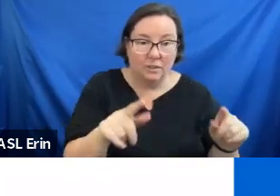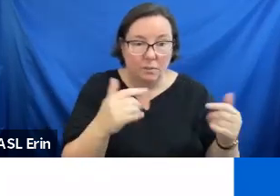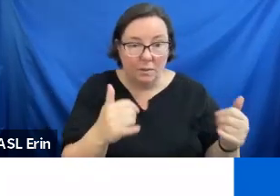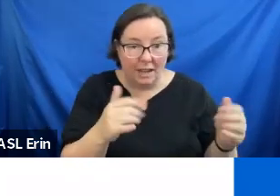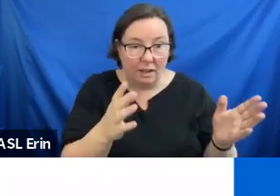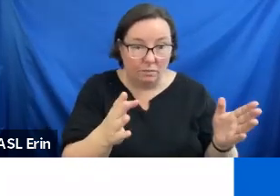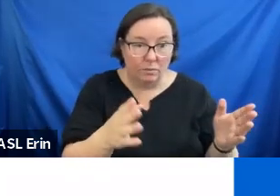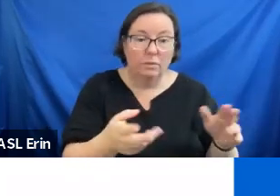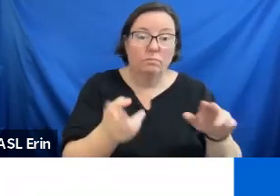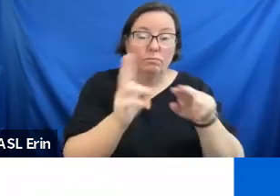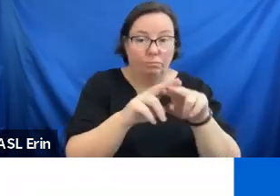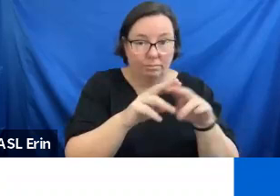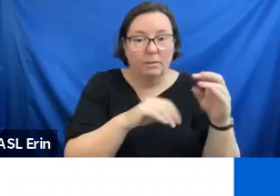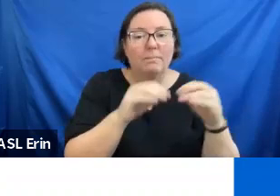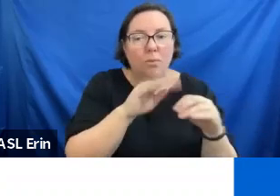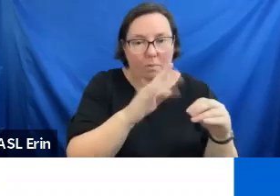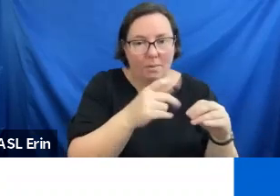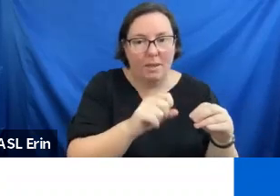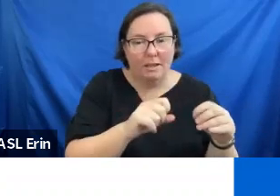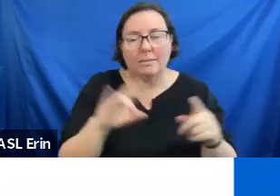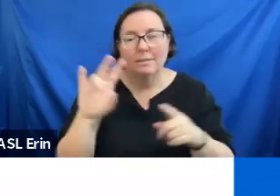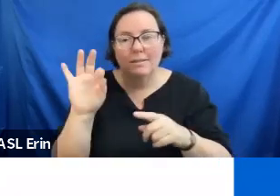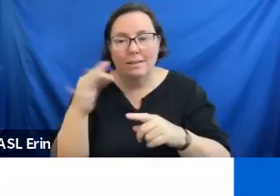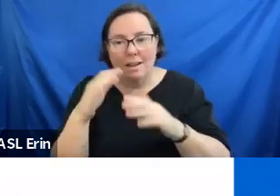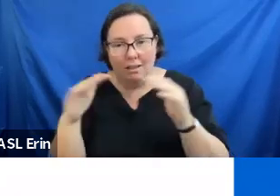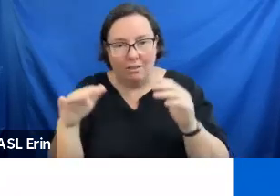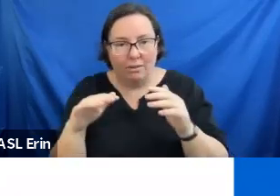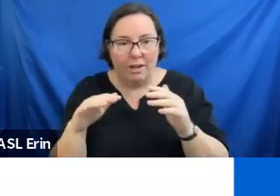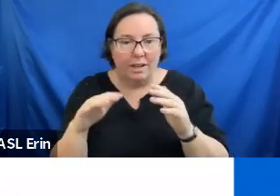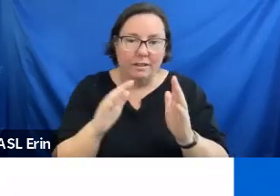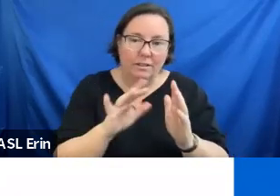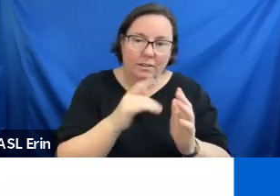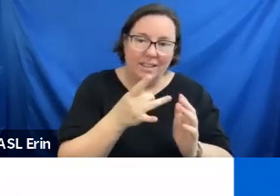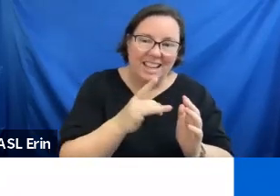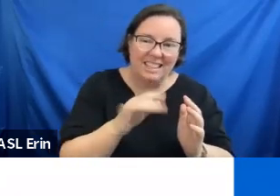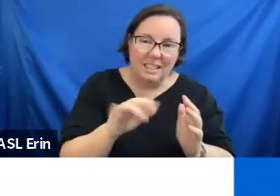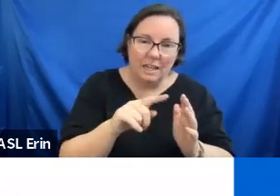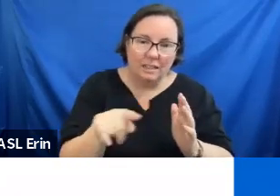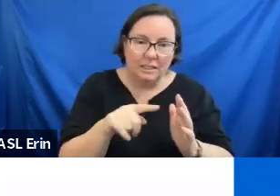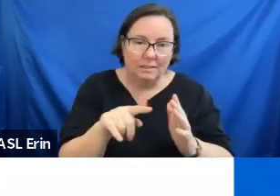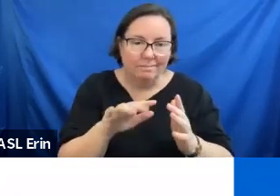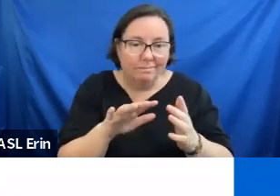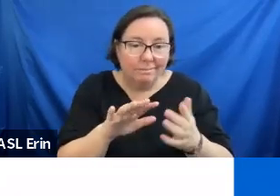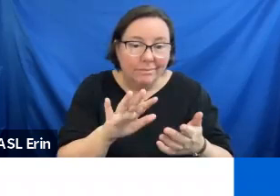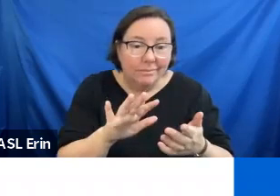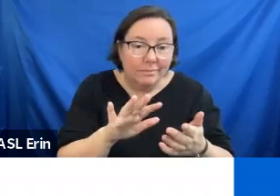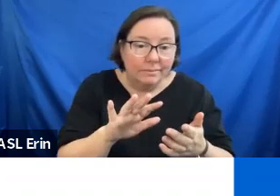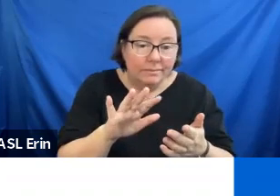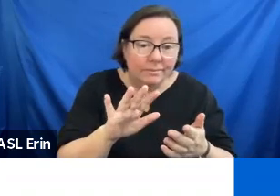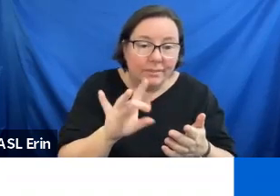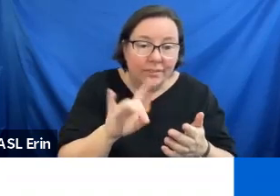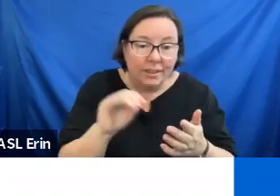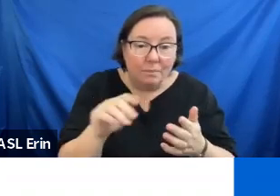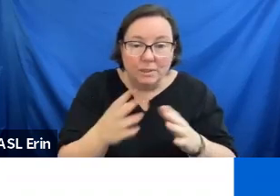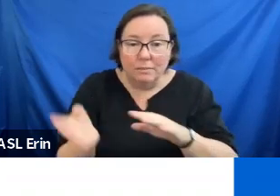increased significantly from the 18-19 school year to the school year process,